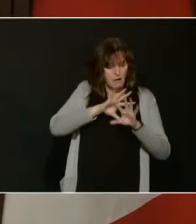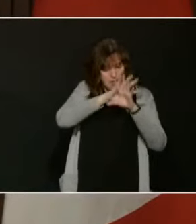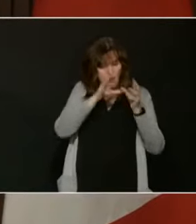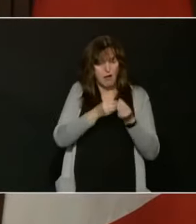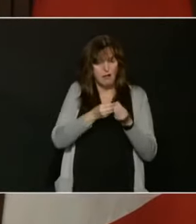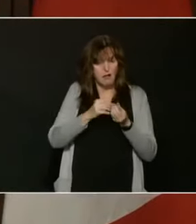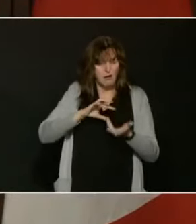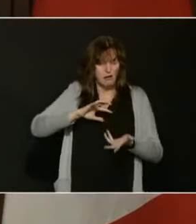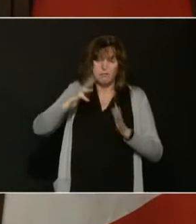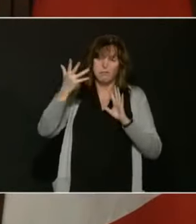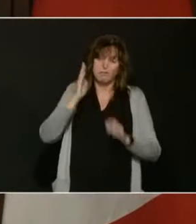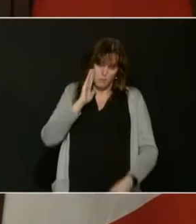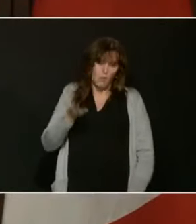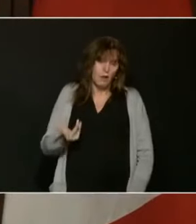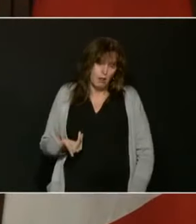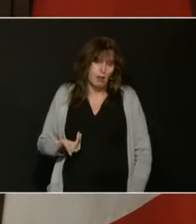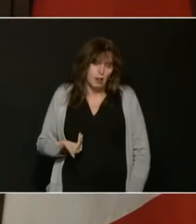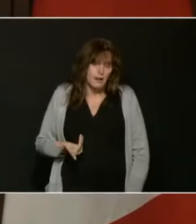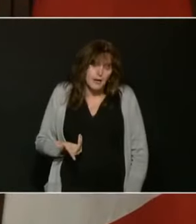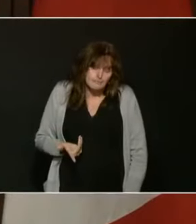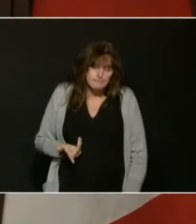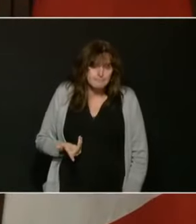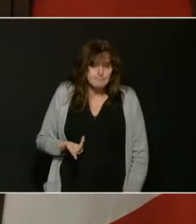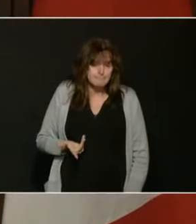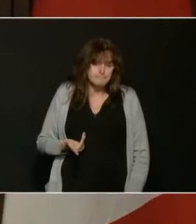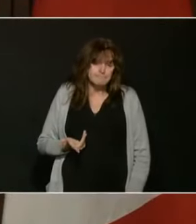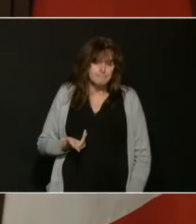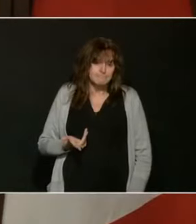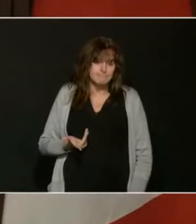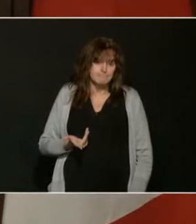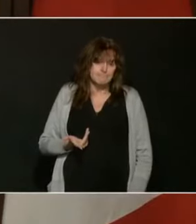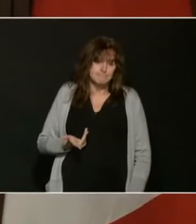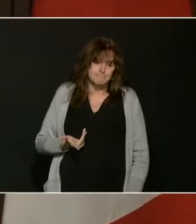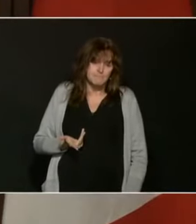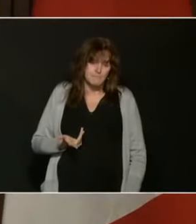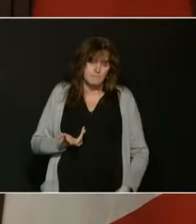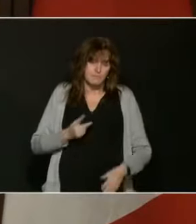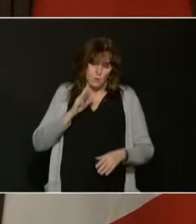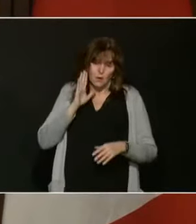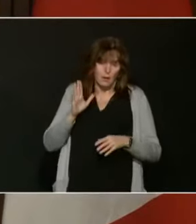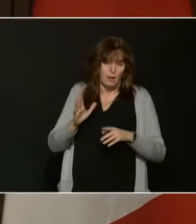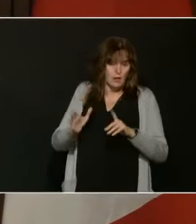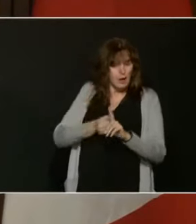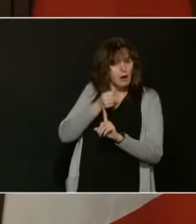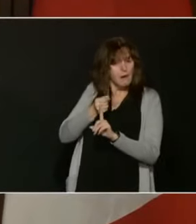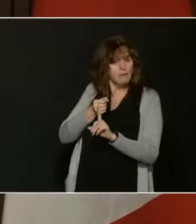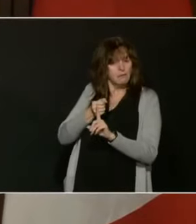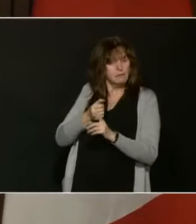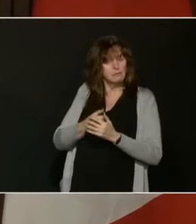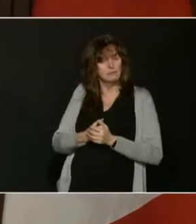also strong lack of adherence to the public health measures. They would both have the same impact. The